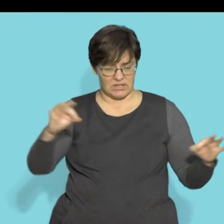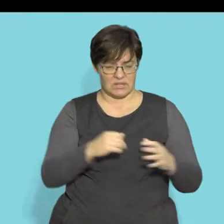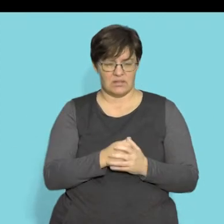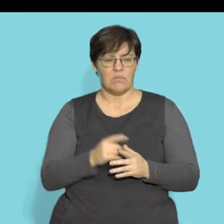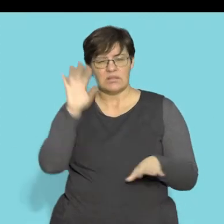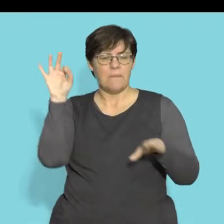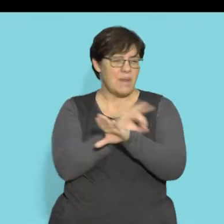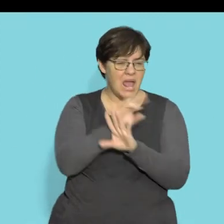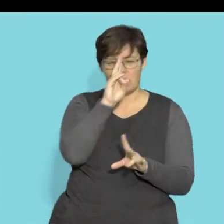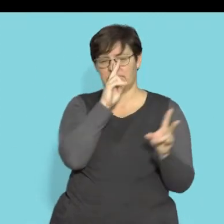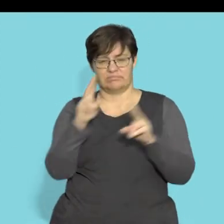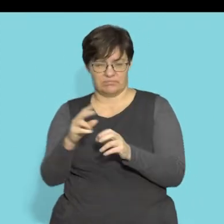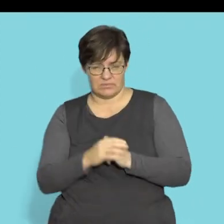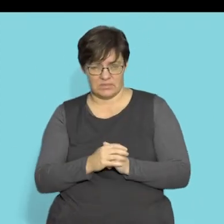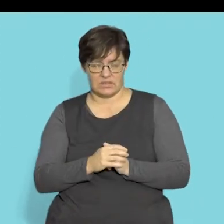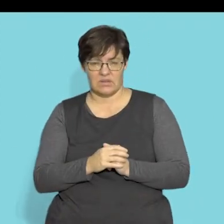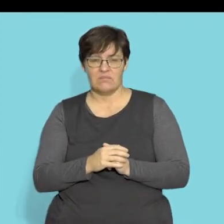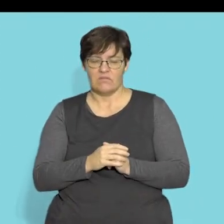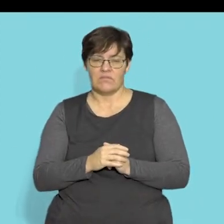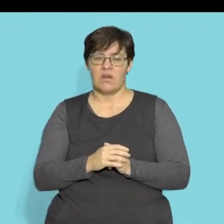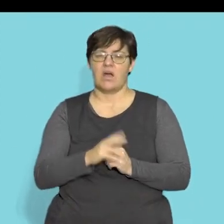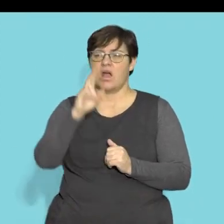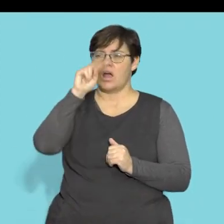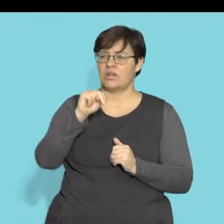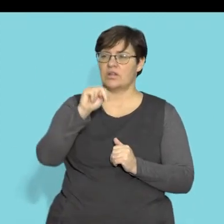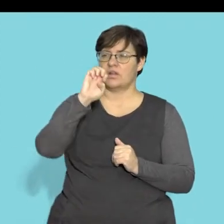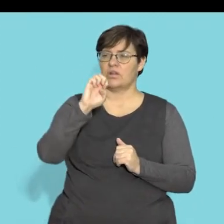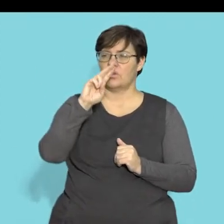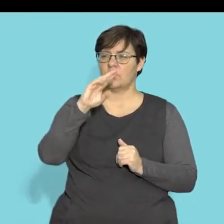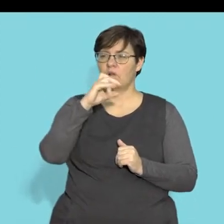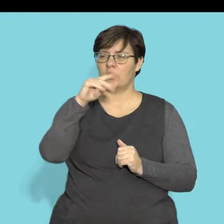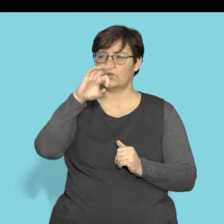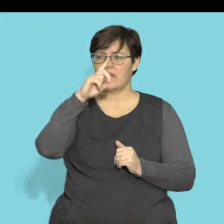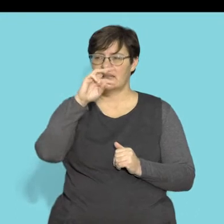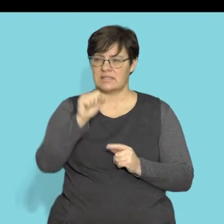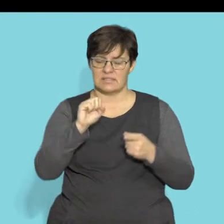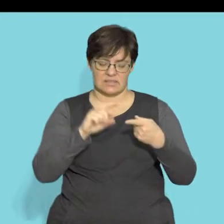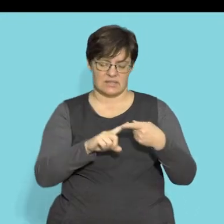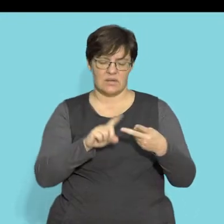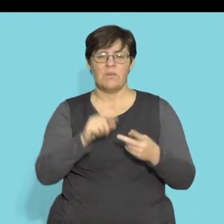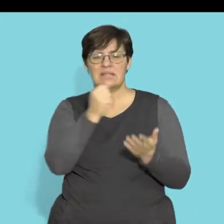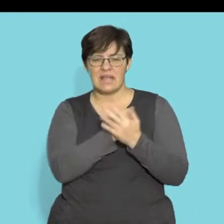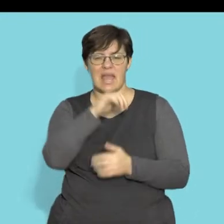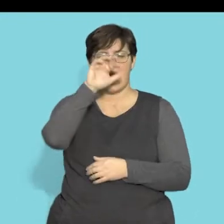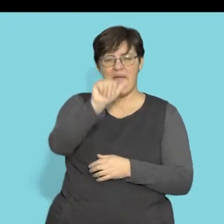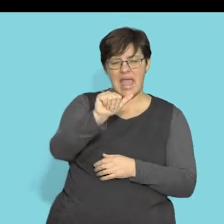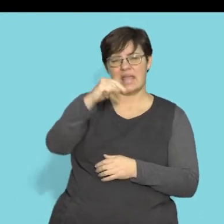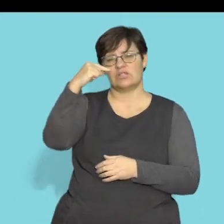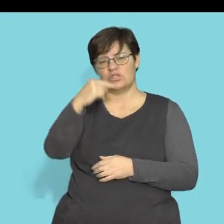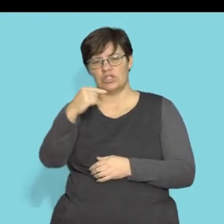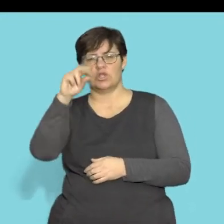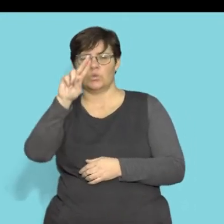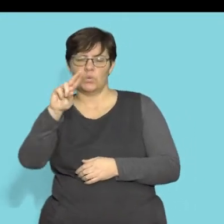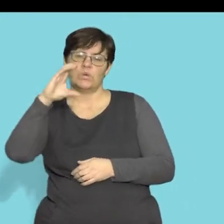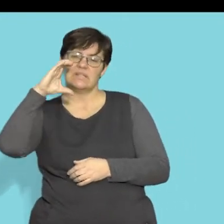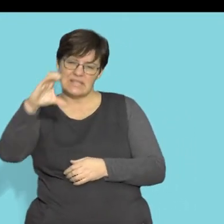that in your planning. It's made up of your nucleotides. Again, it's important to be able to say your A, G,